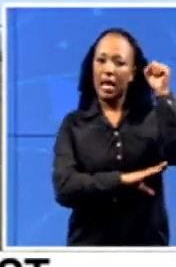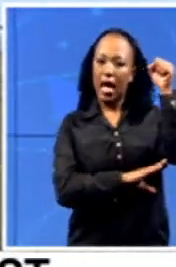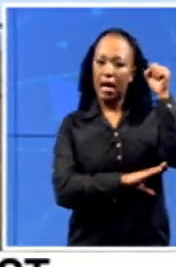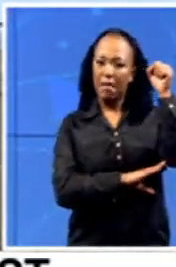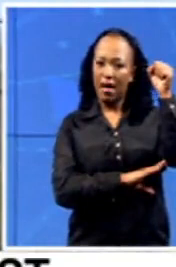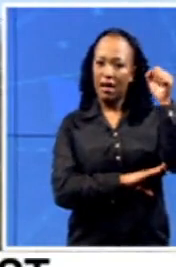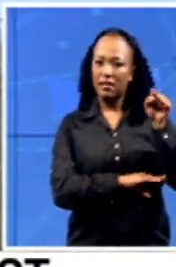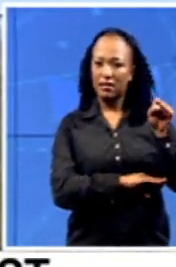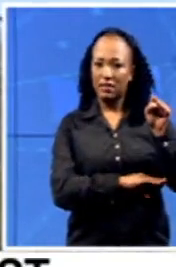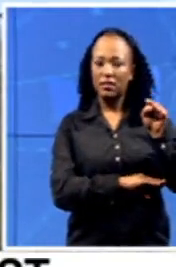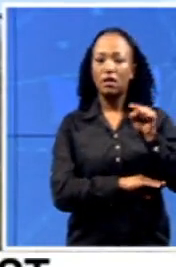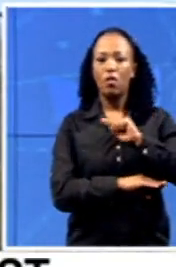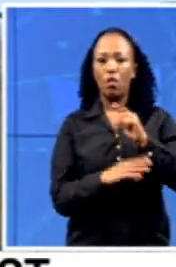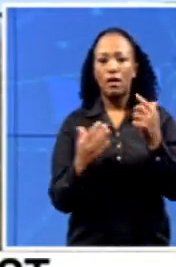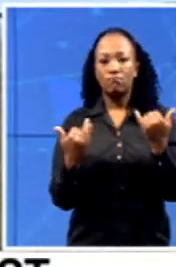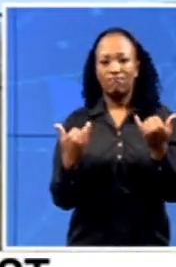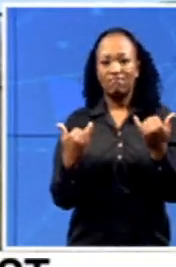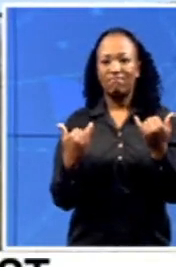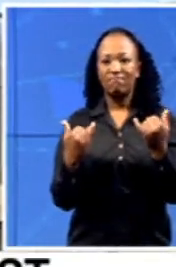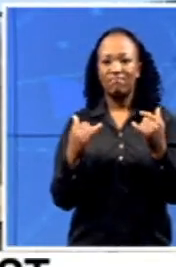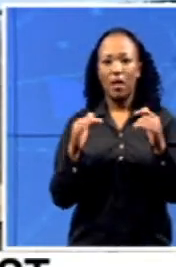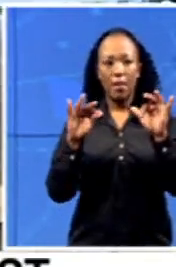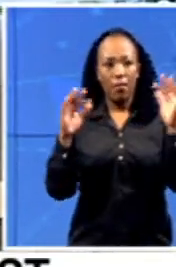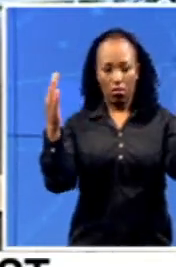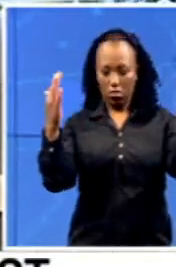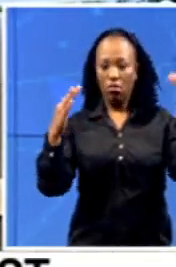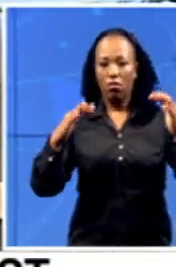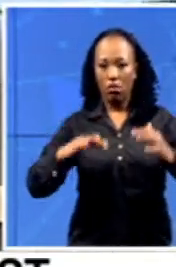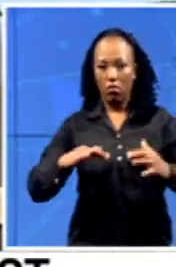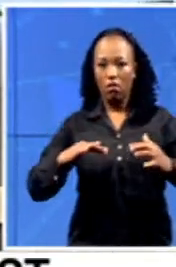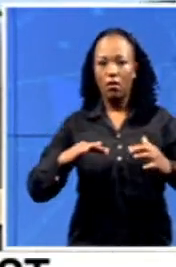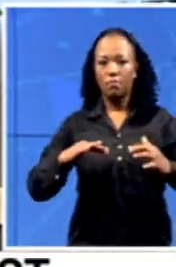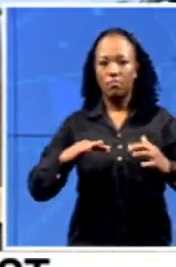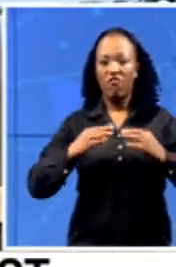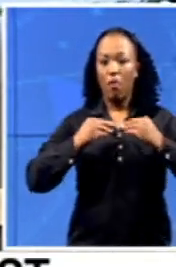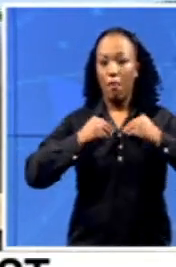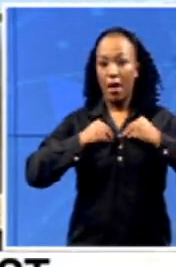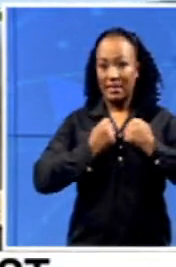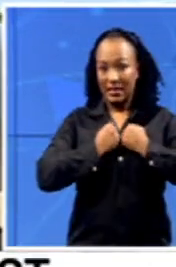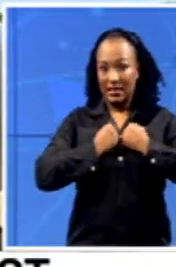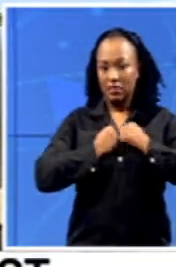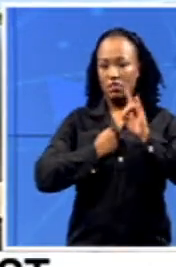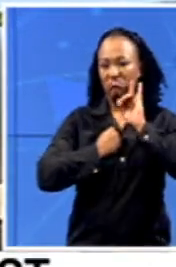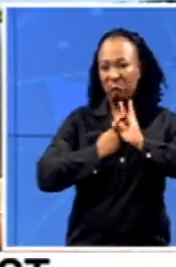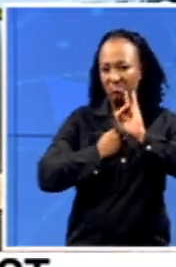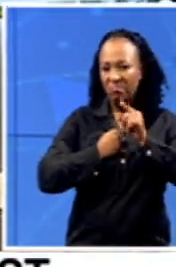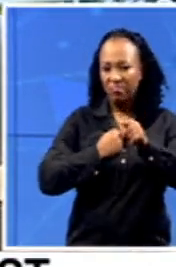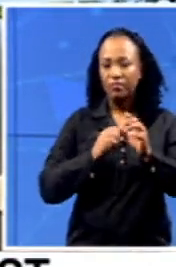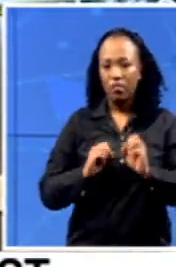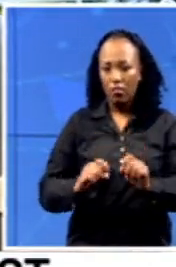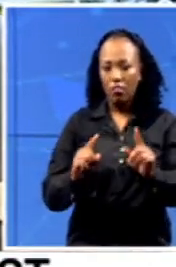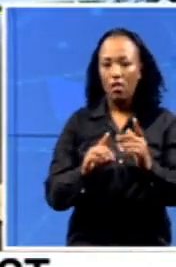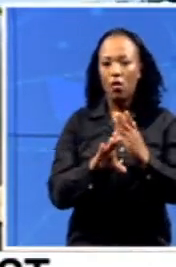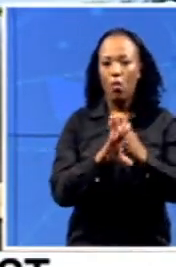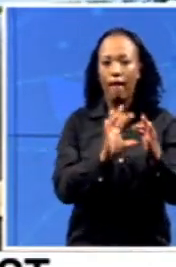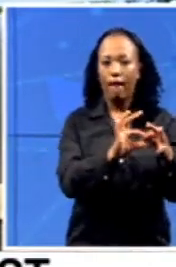basically brings the agents to us so that we can better market the properties. It gives us that opportunity to